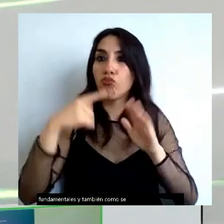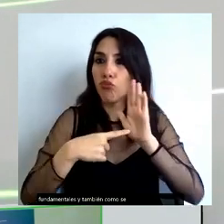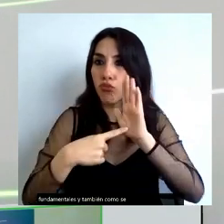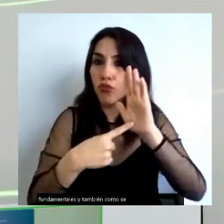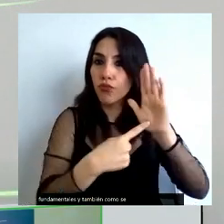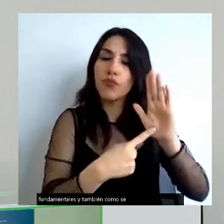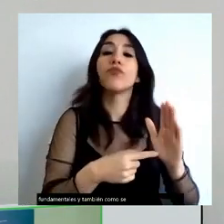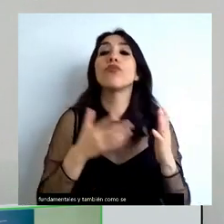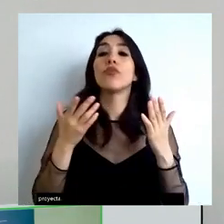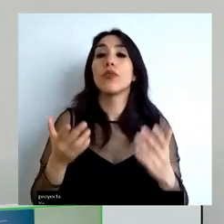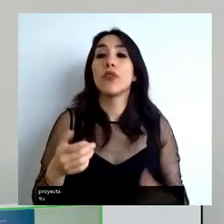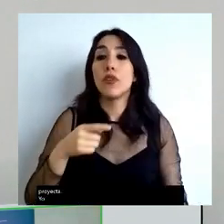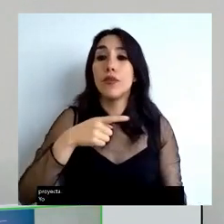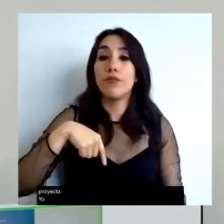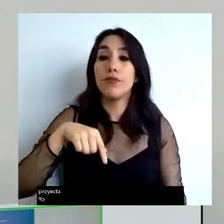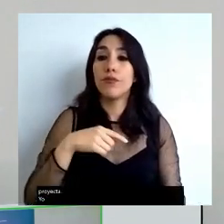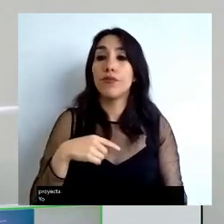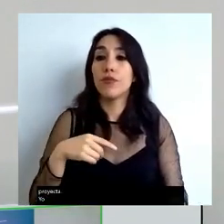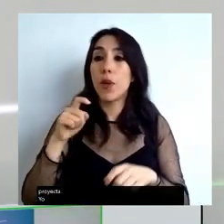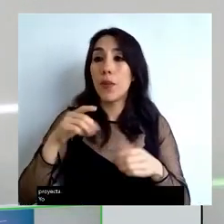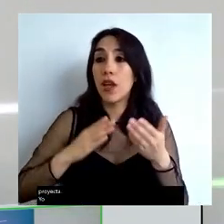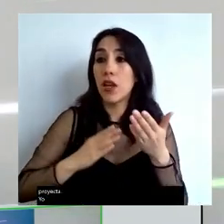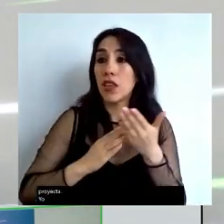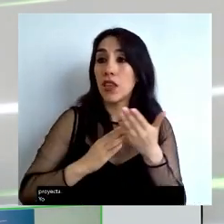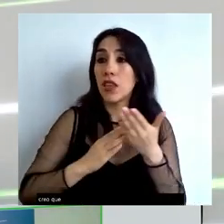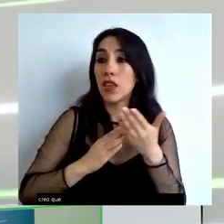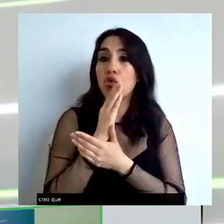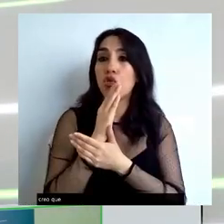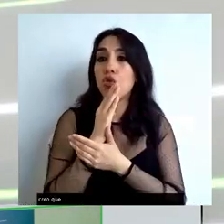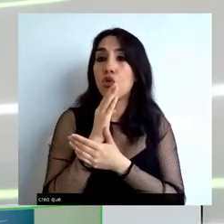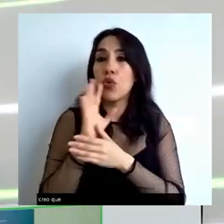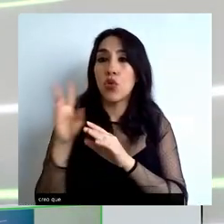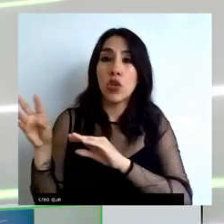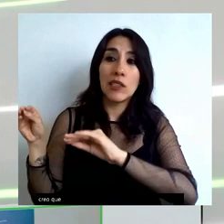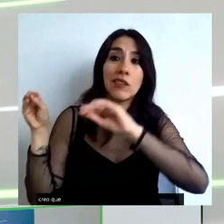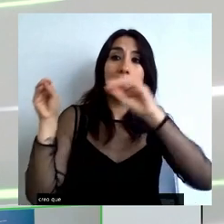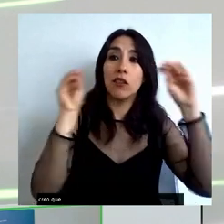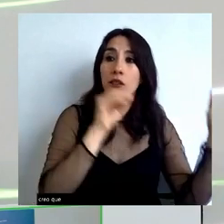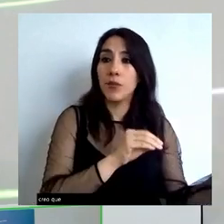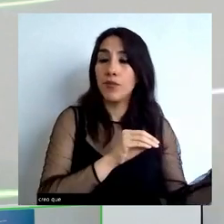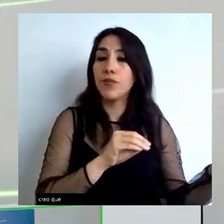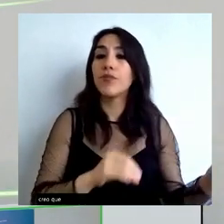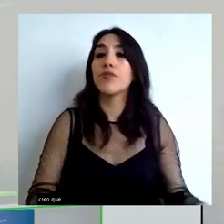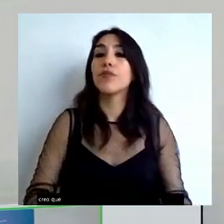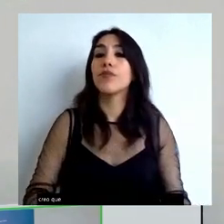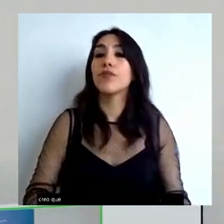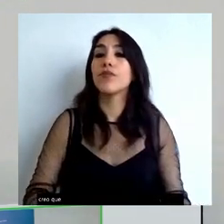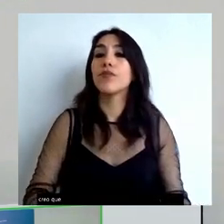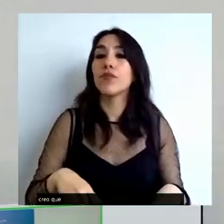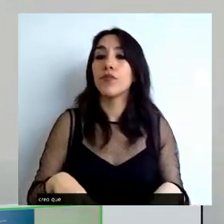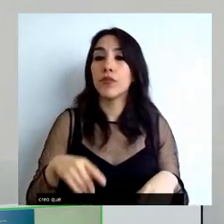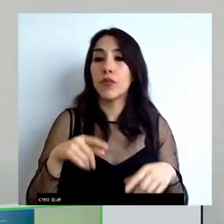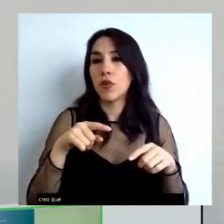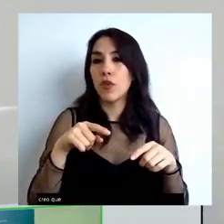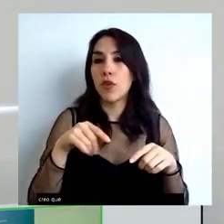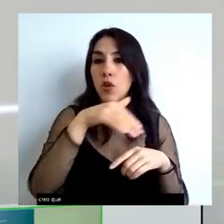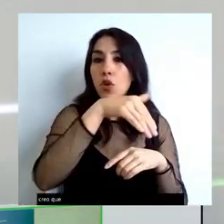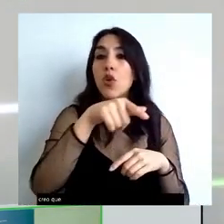us to move the barriers of inclusion